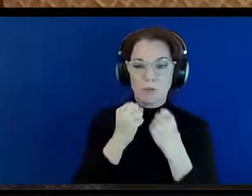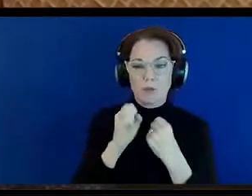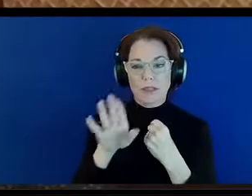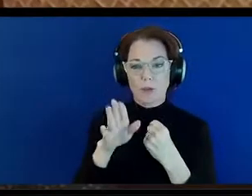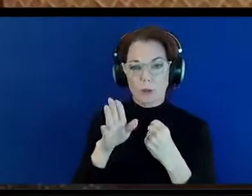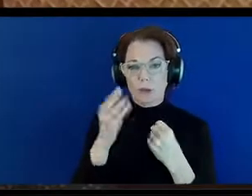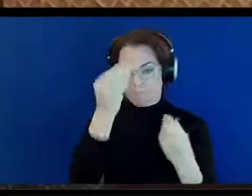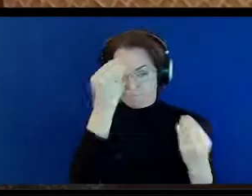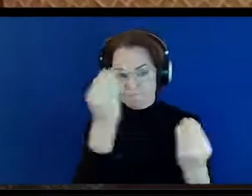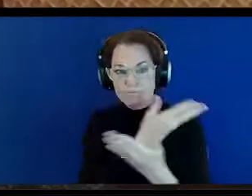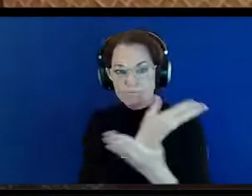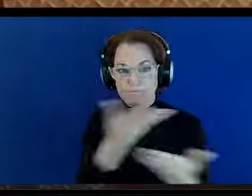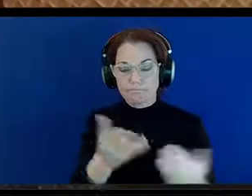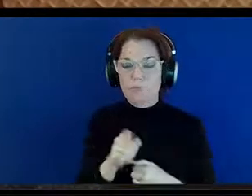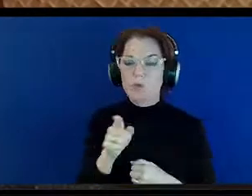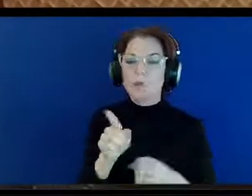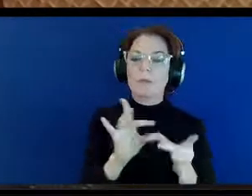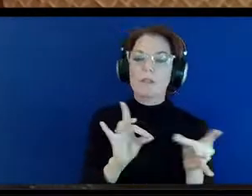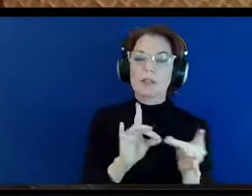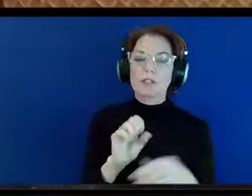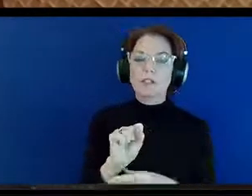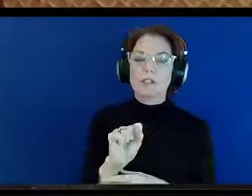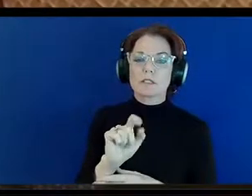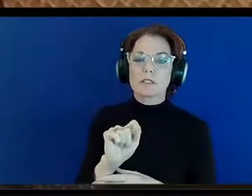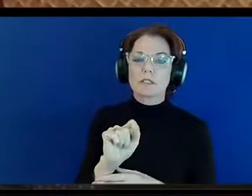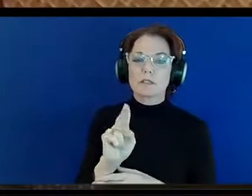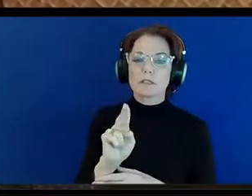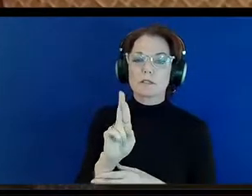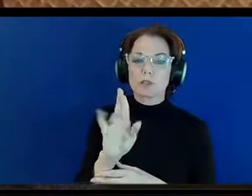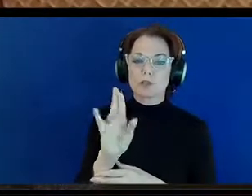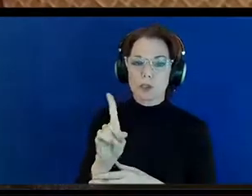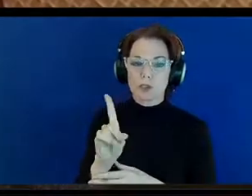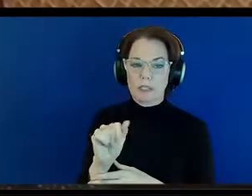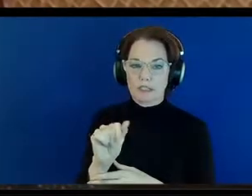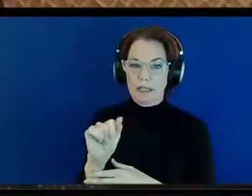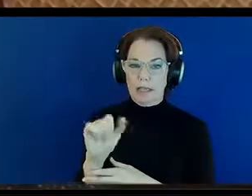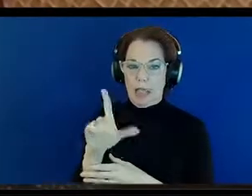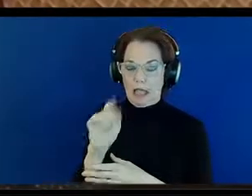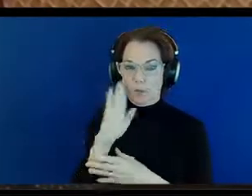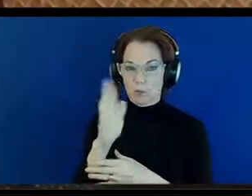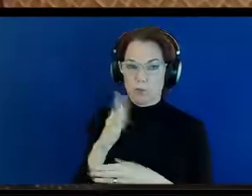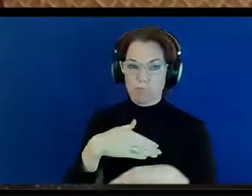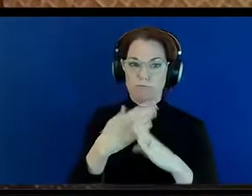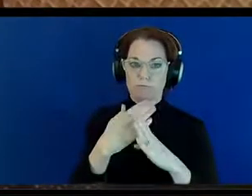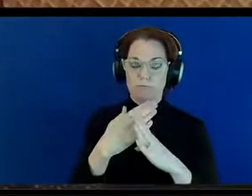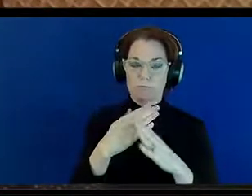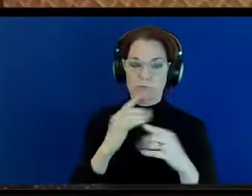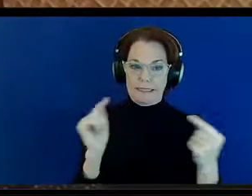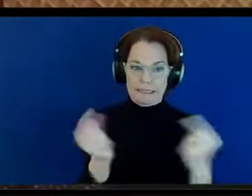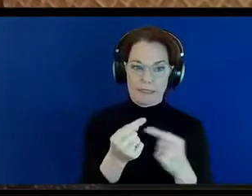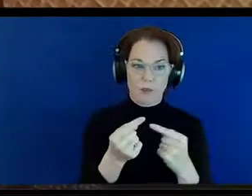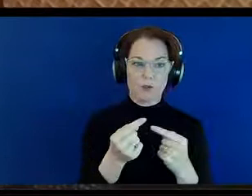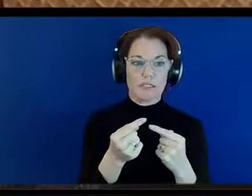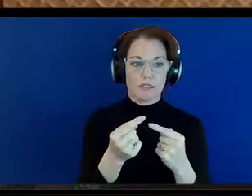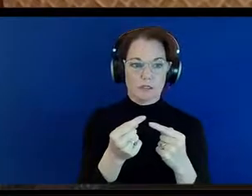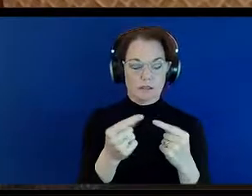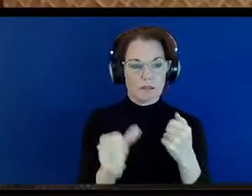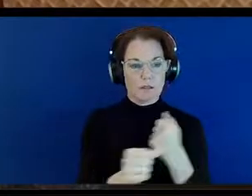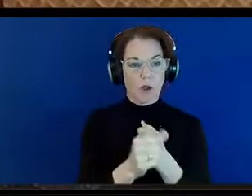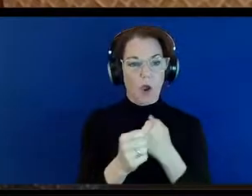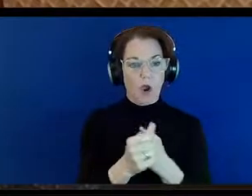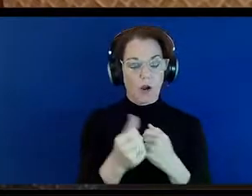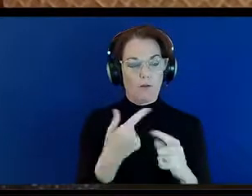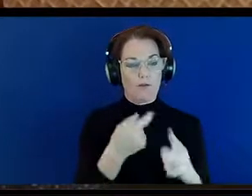You mentioned the STURDY Act as a piece of legislation that would help prevent injuries and harm from furniture tipping over. Can you